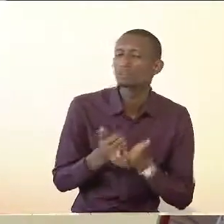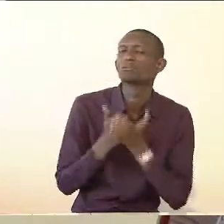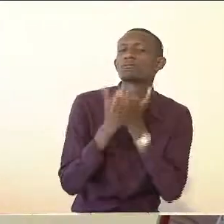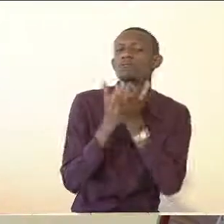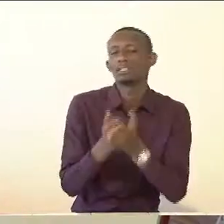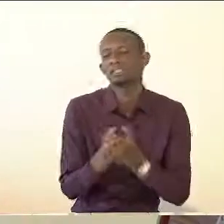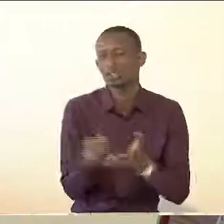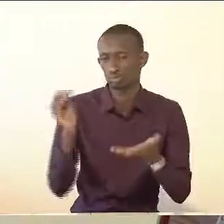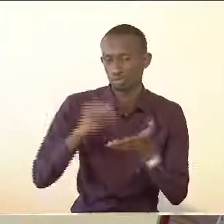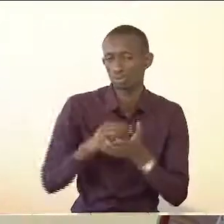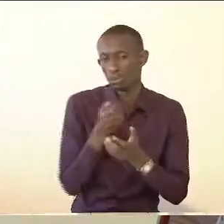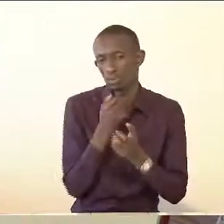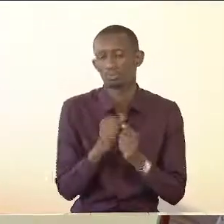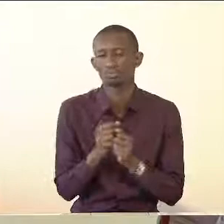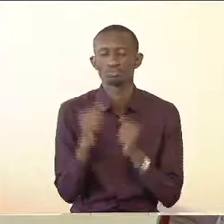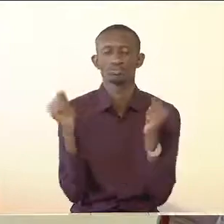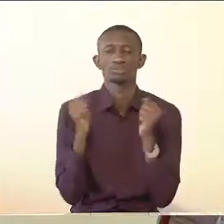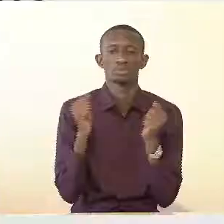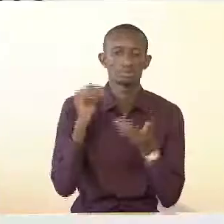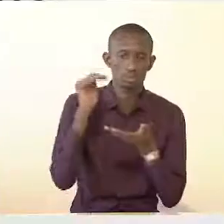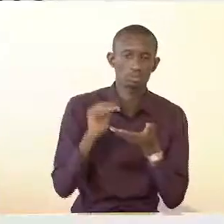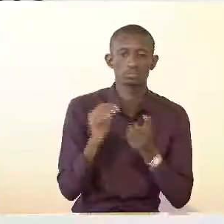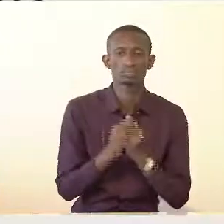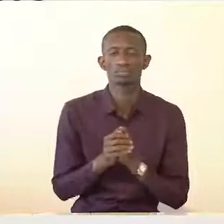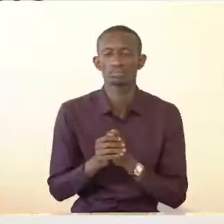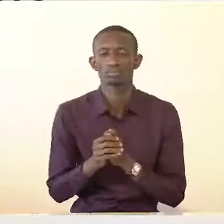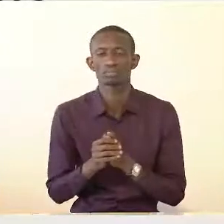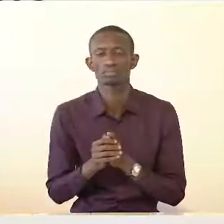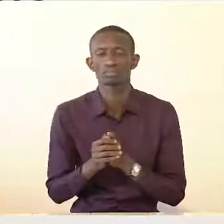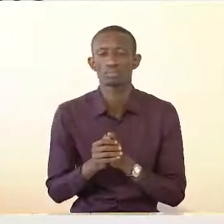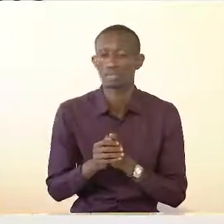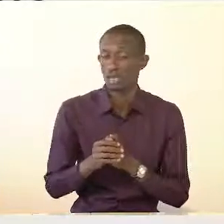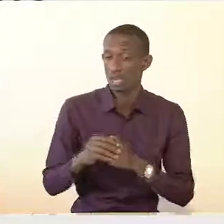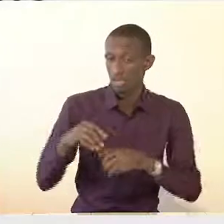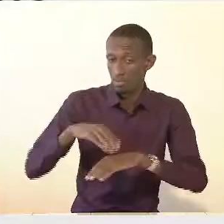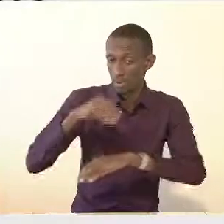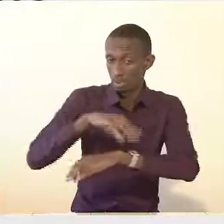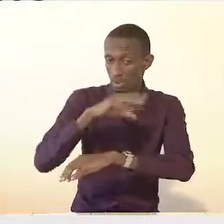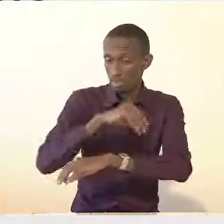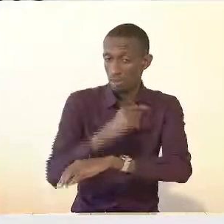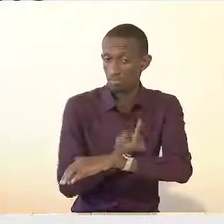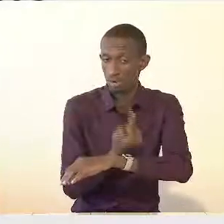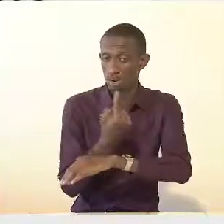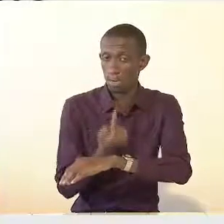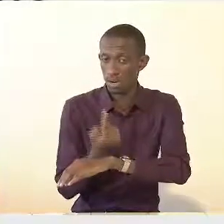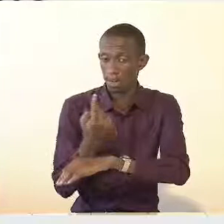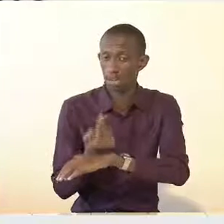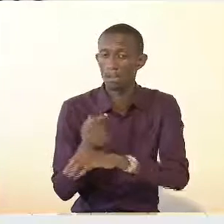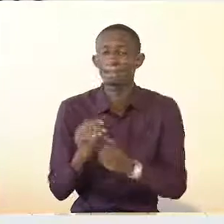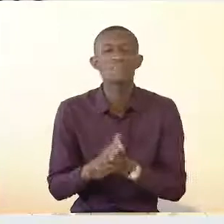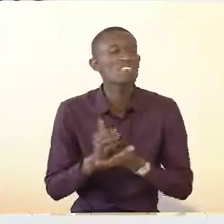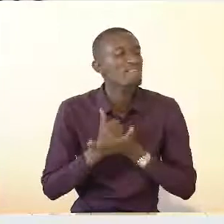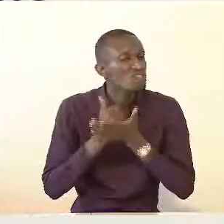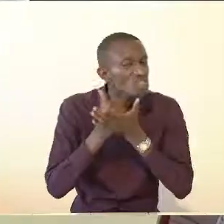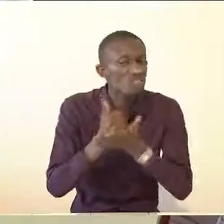when the hair is the raising of the hair on the body, it prevents the heat escaping from the body. That's what